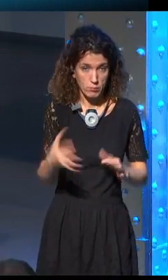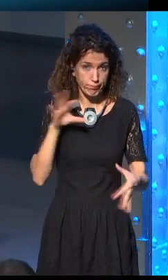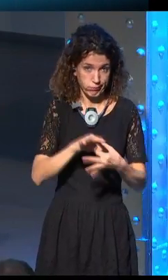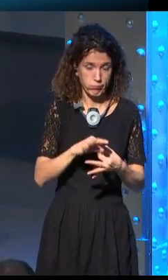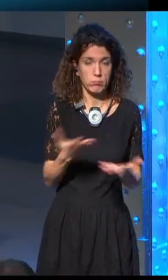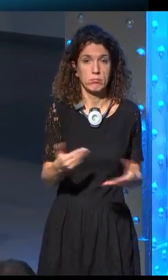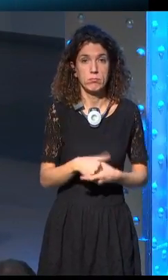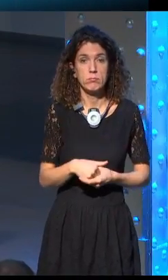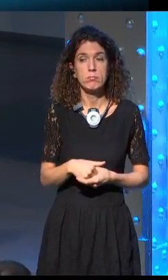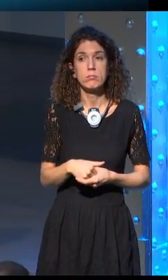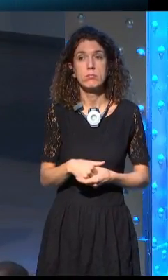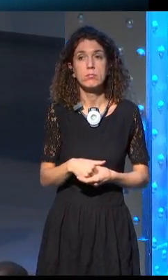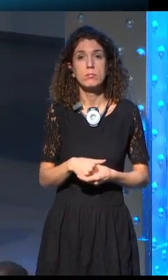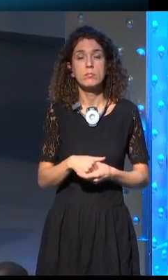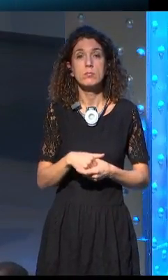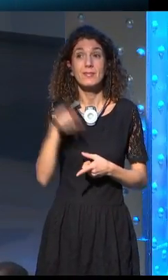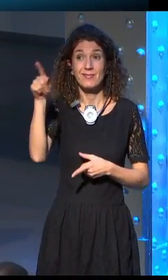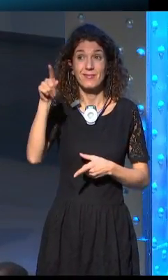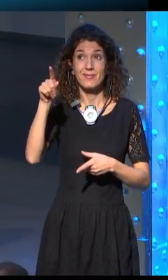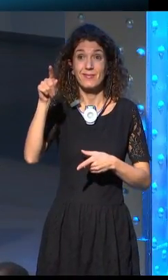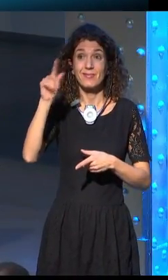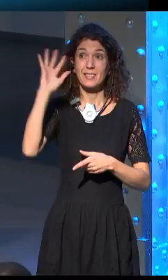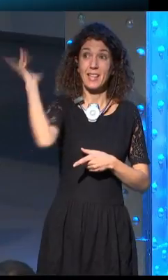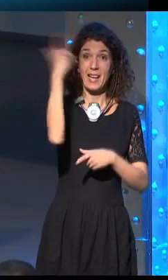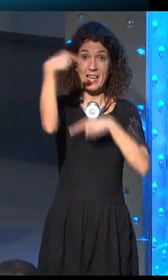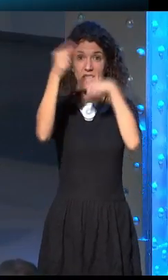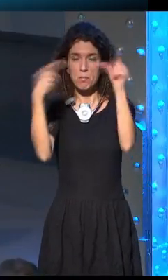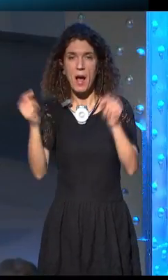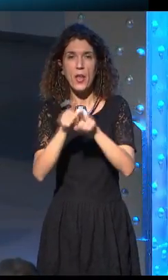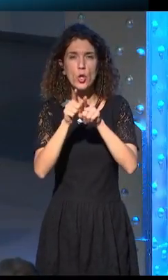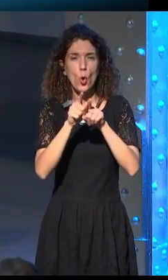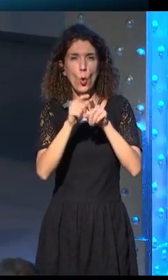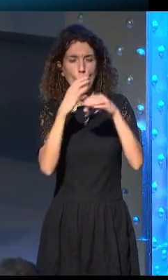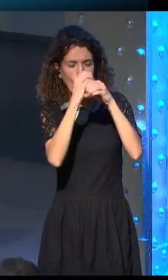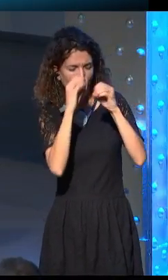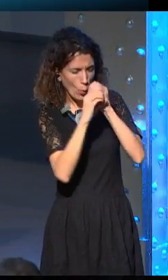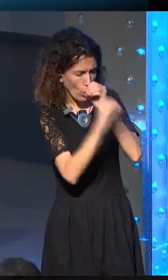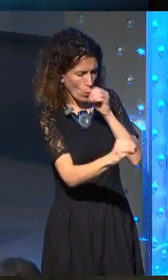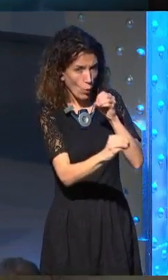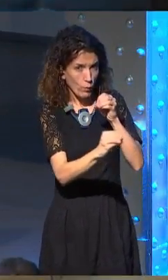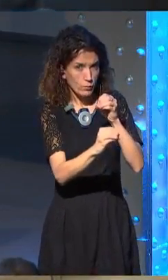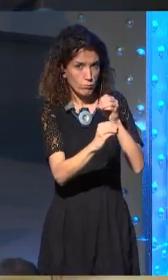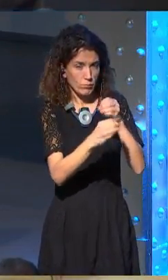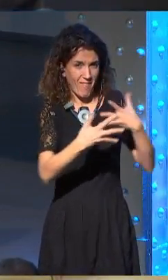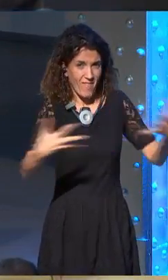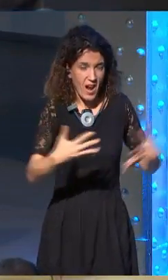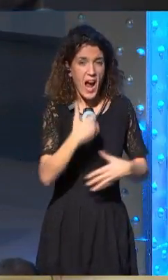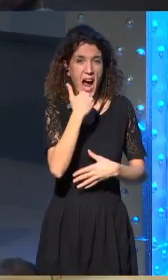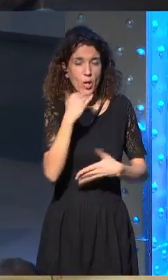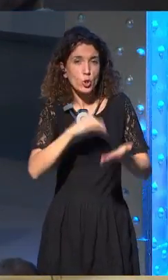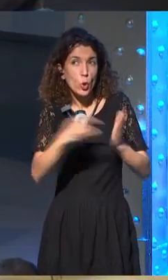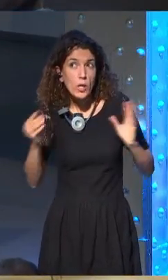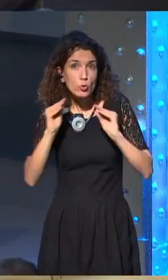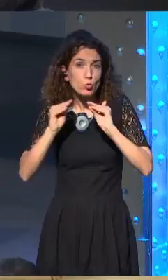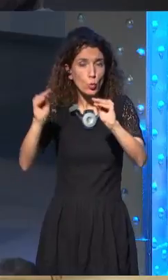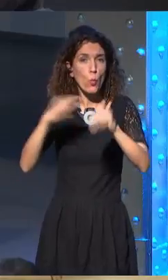Pero yo no sé si... Yes, but I don't know if from out there, with a powerful lens, with binoculars